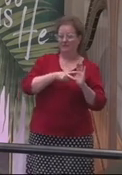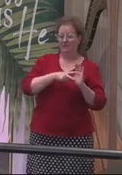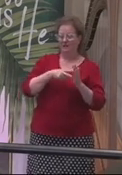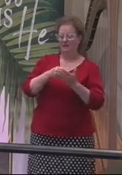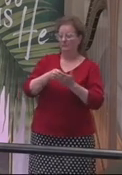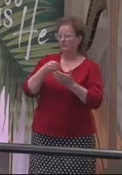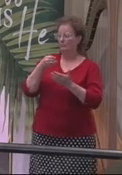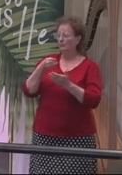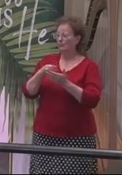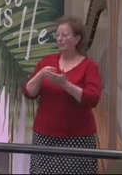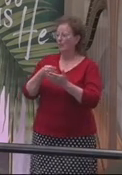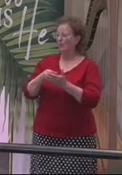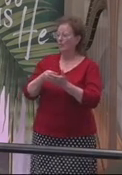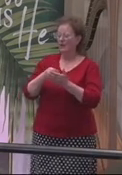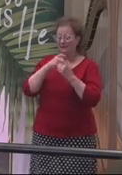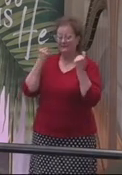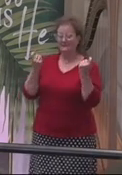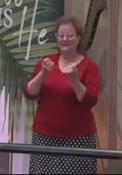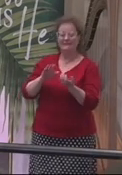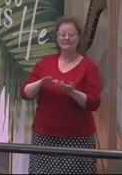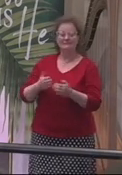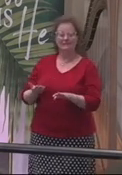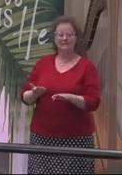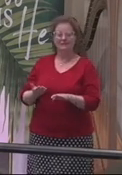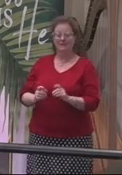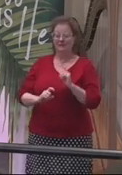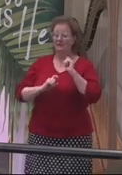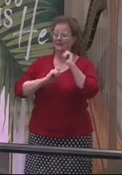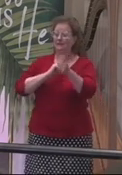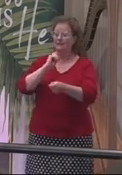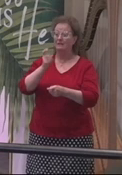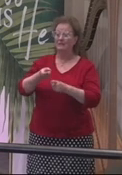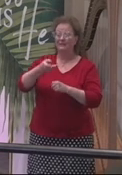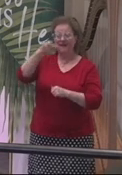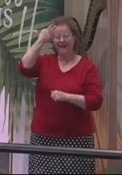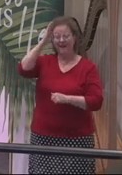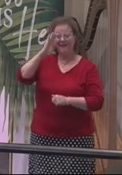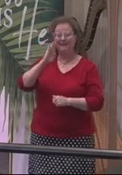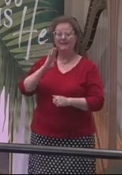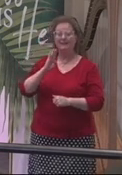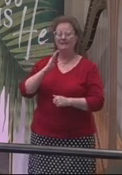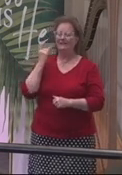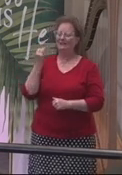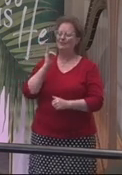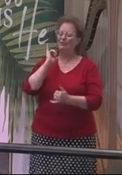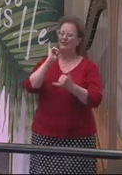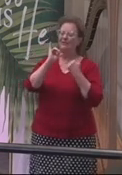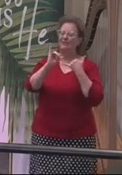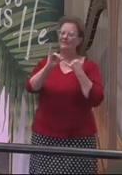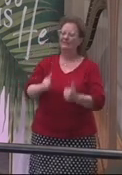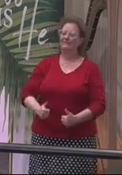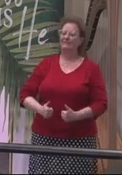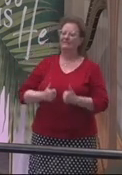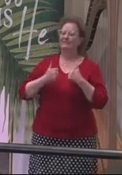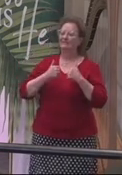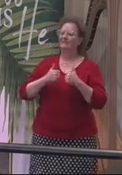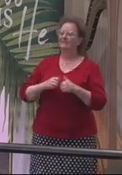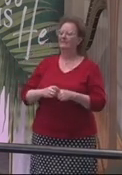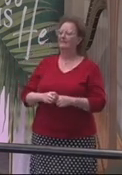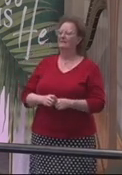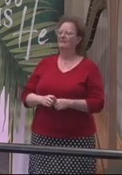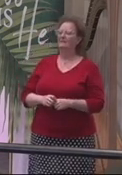of sin is death. But the gift of God, that's eternal life. Let's read